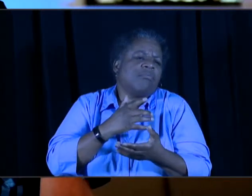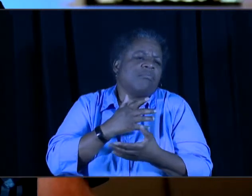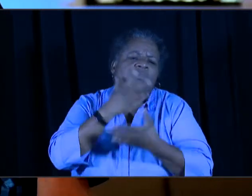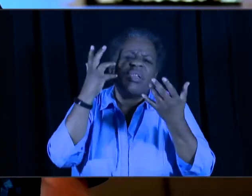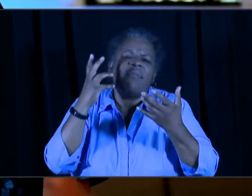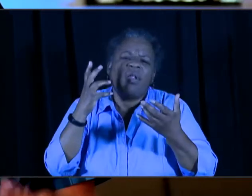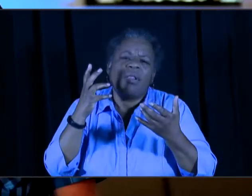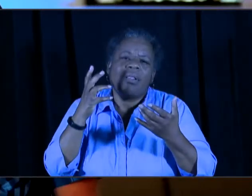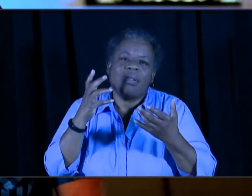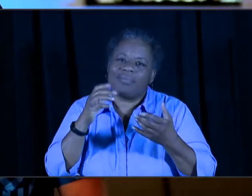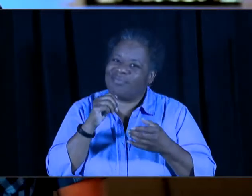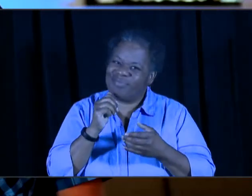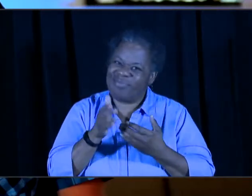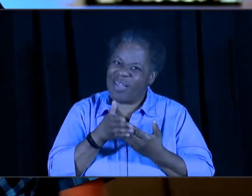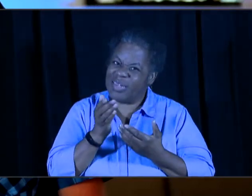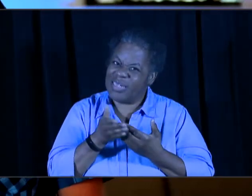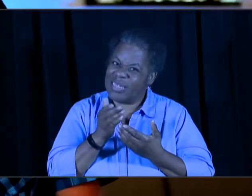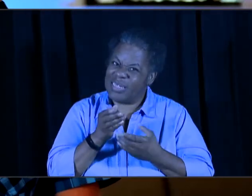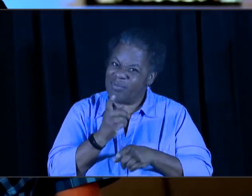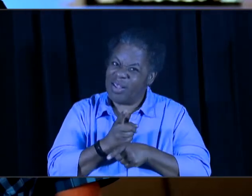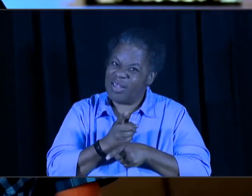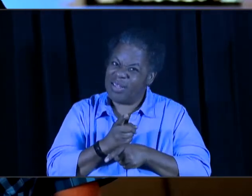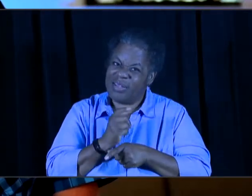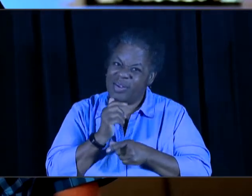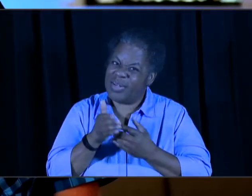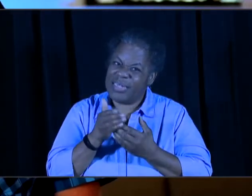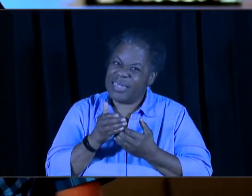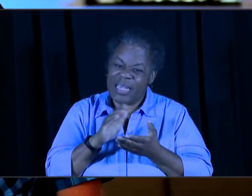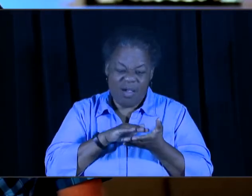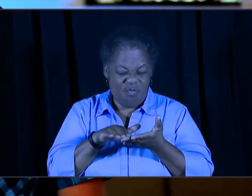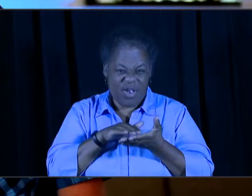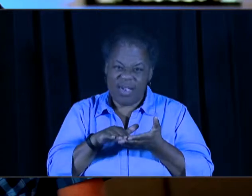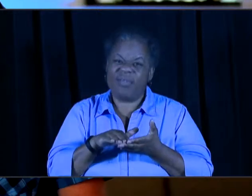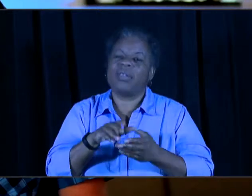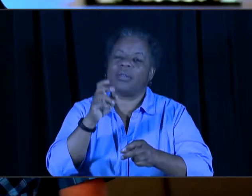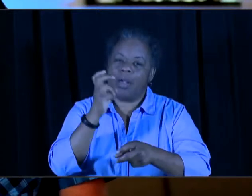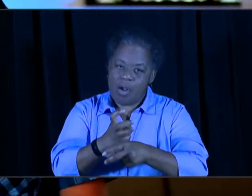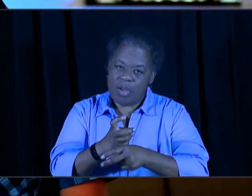I'm guessing it's not as easy as that. Forgiveness is hard.